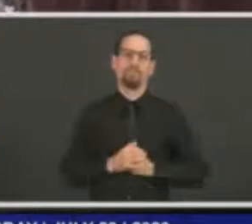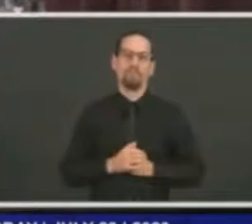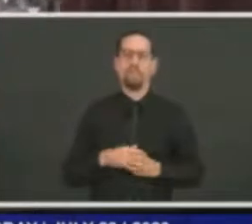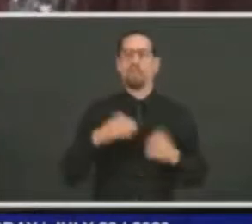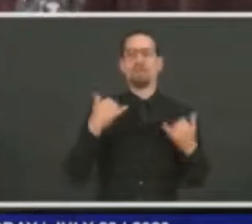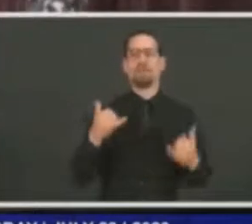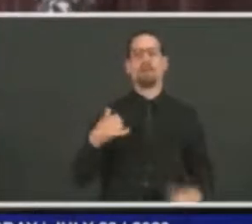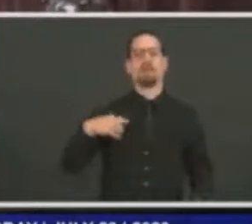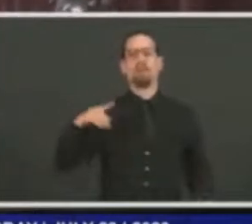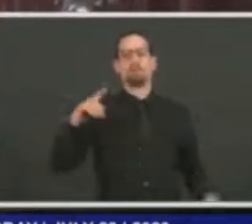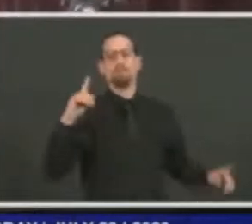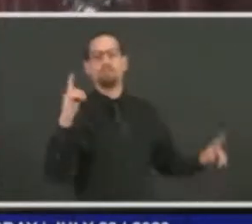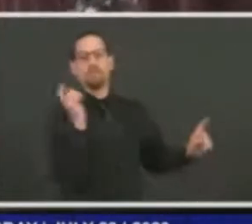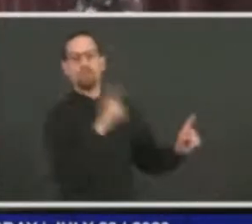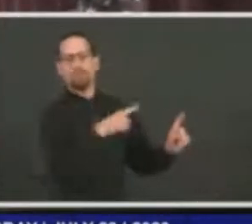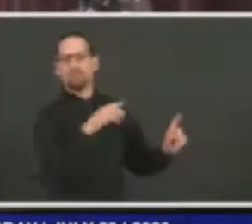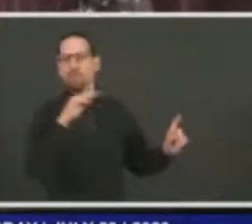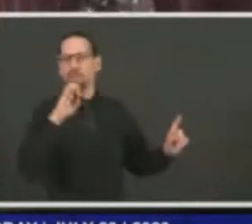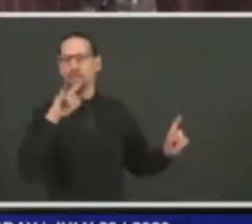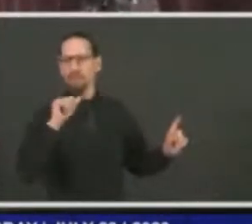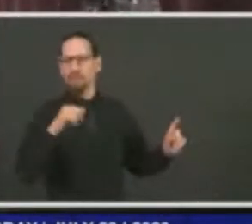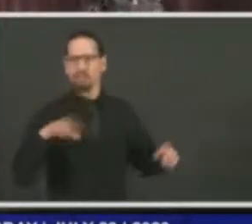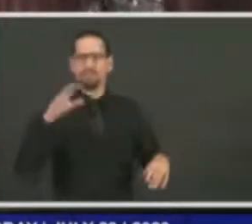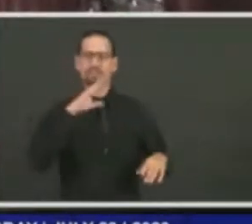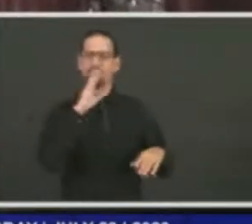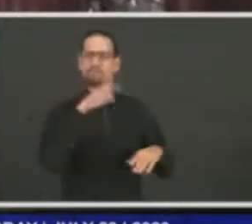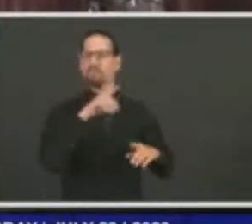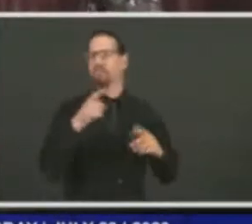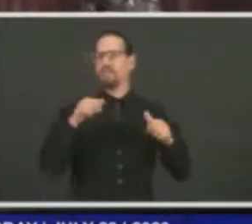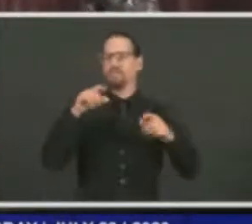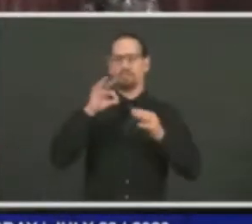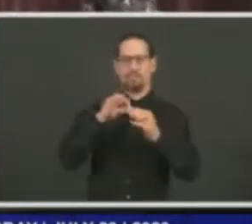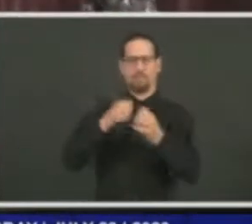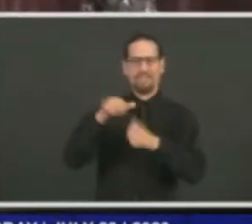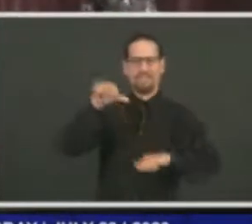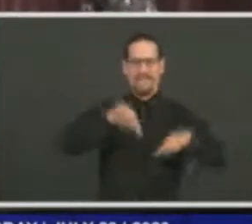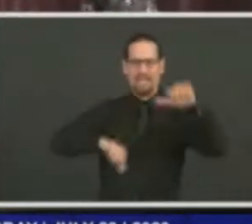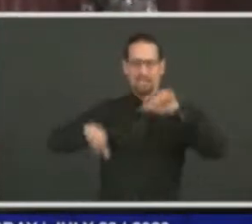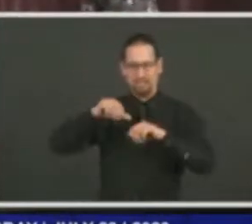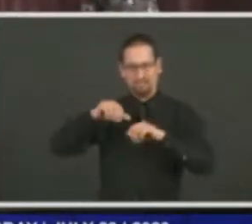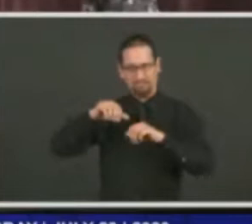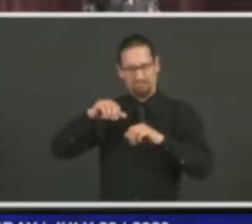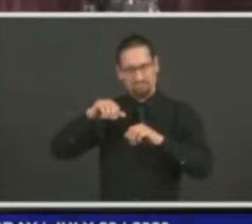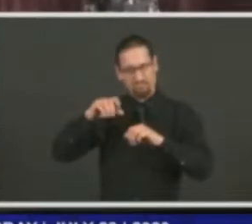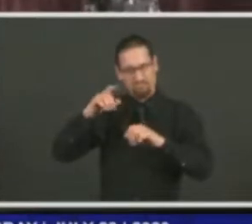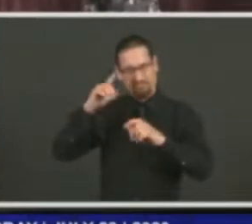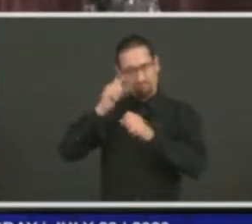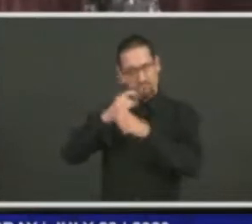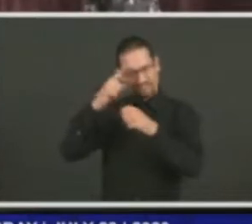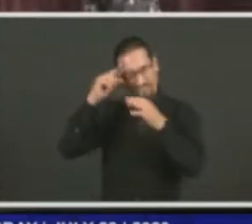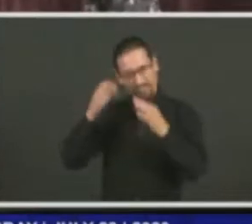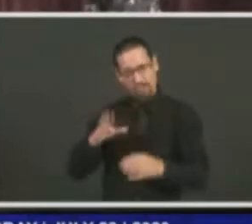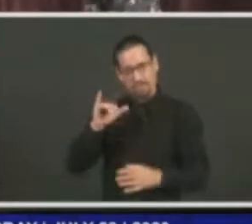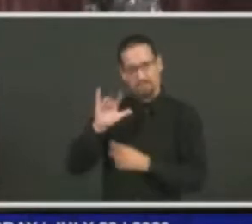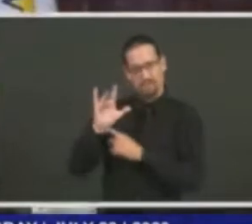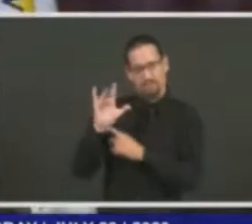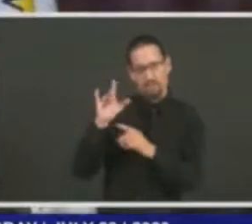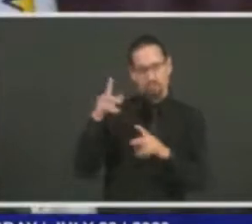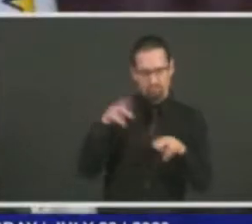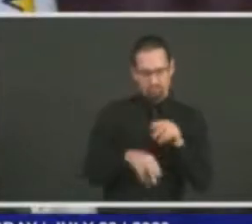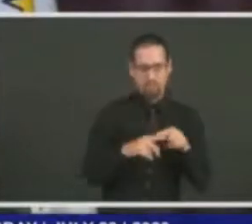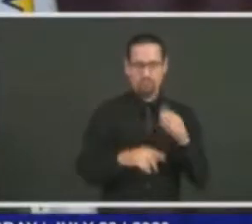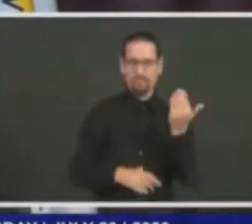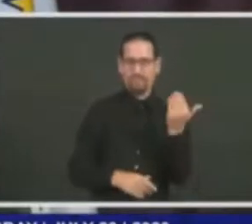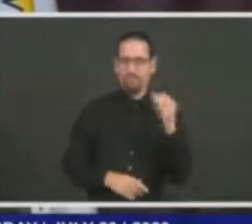What's the science behind your decision going from 25 to 15? 2 things. One,